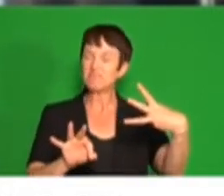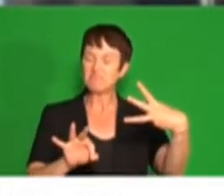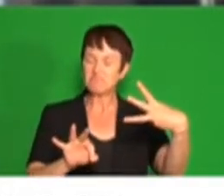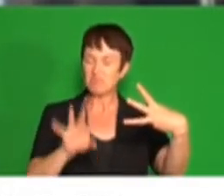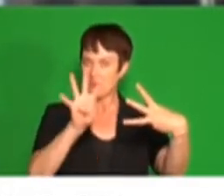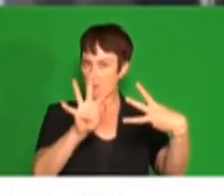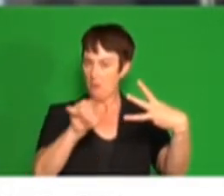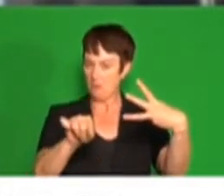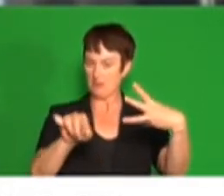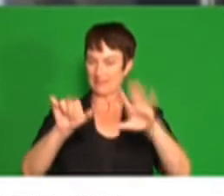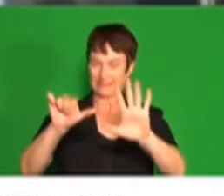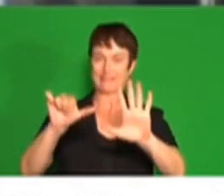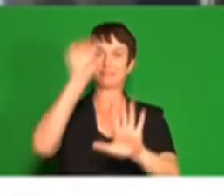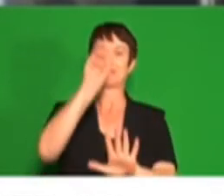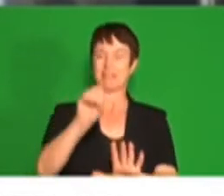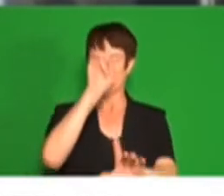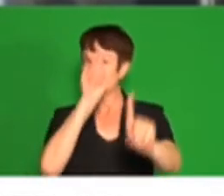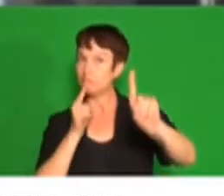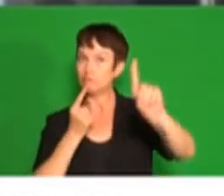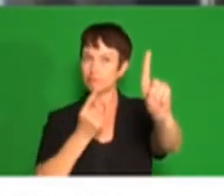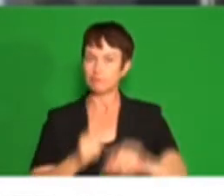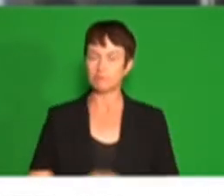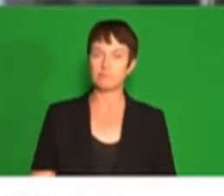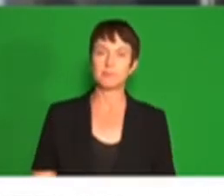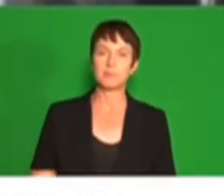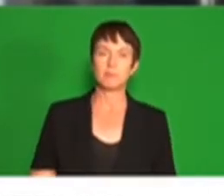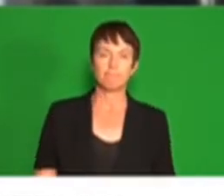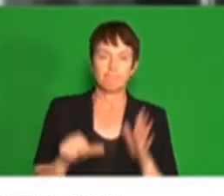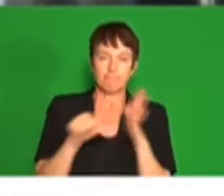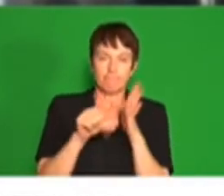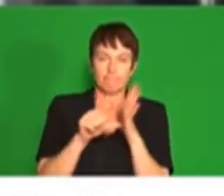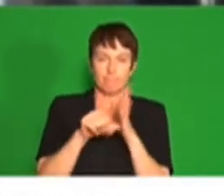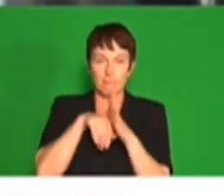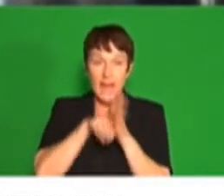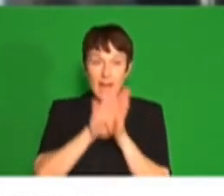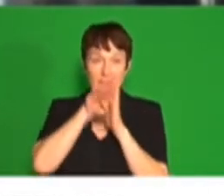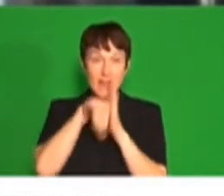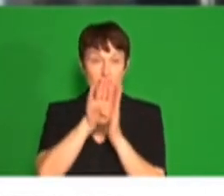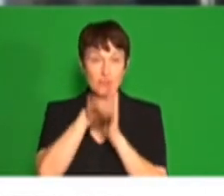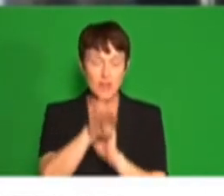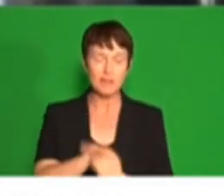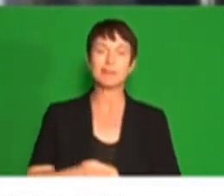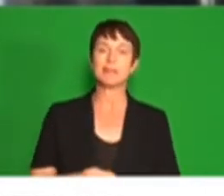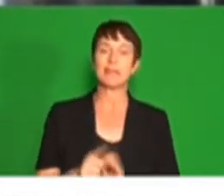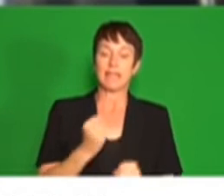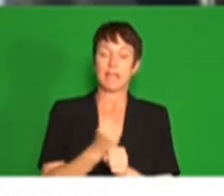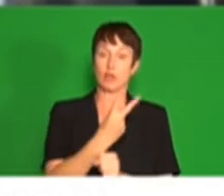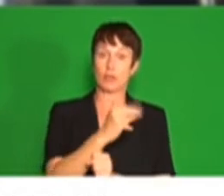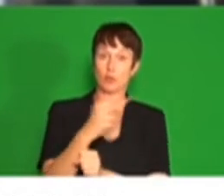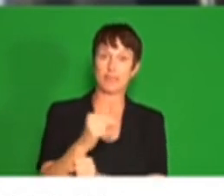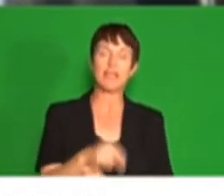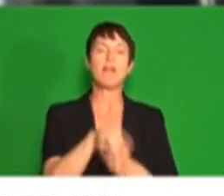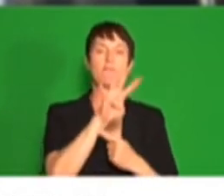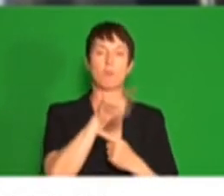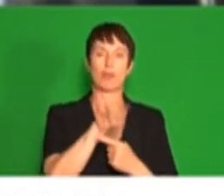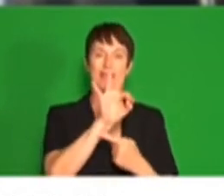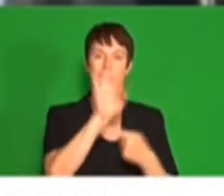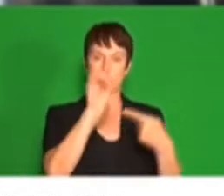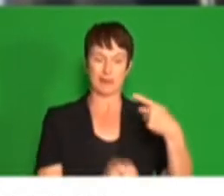4.6%. Core inflation averaged 3.3% in 2020. The forecast